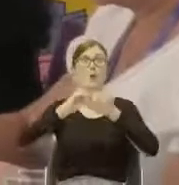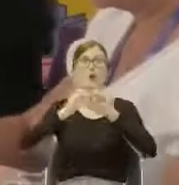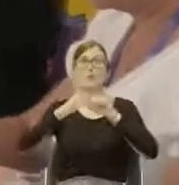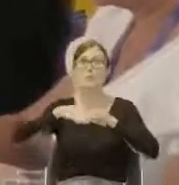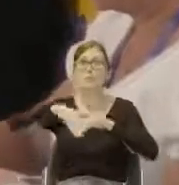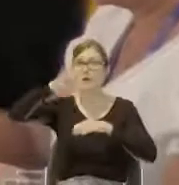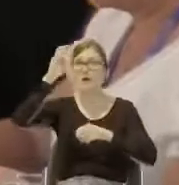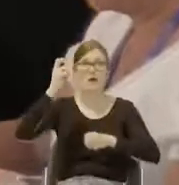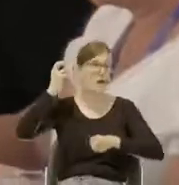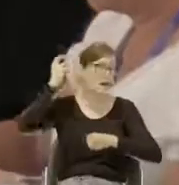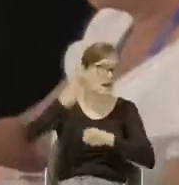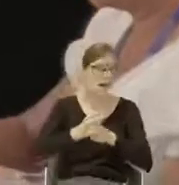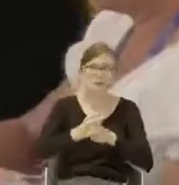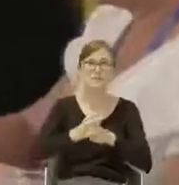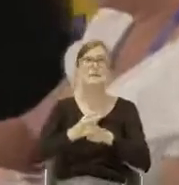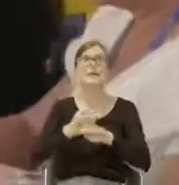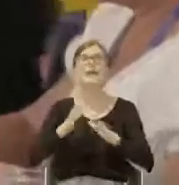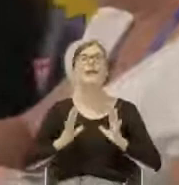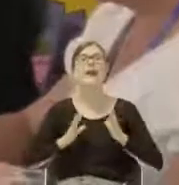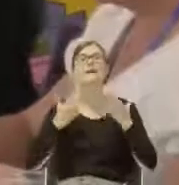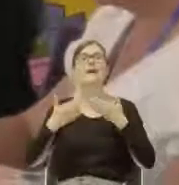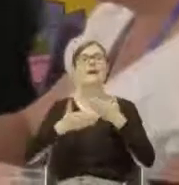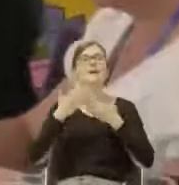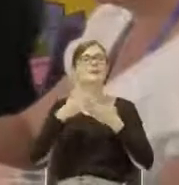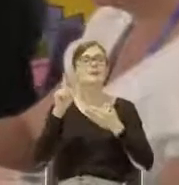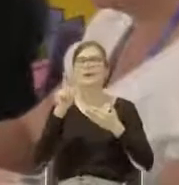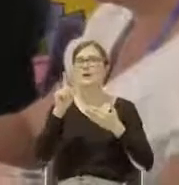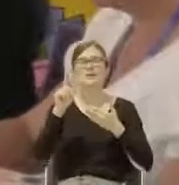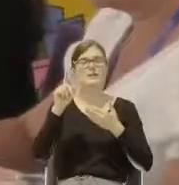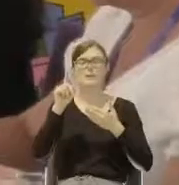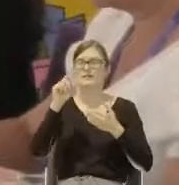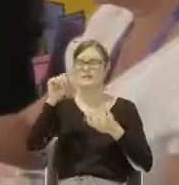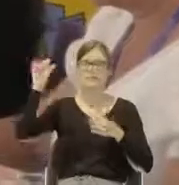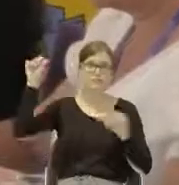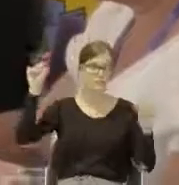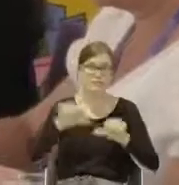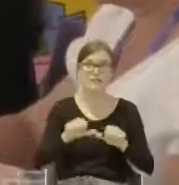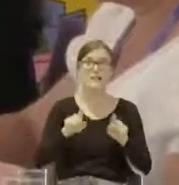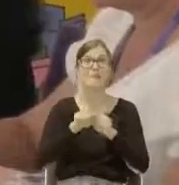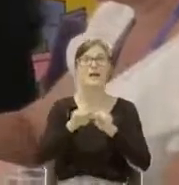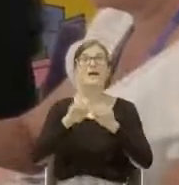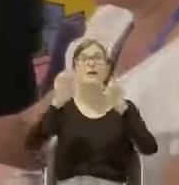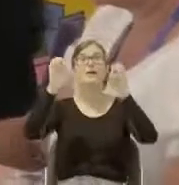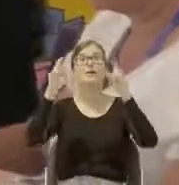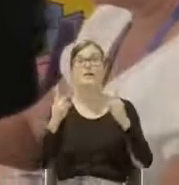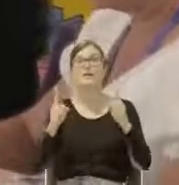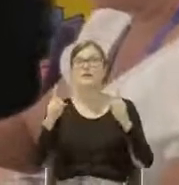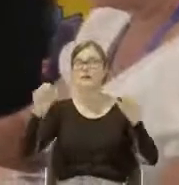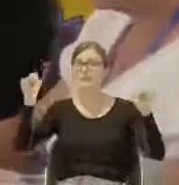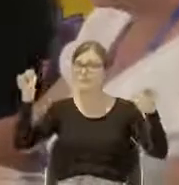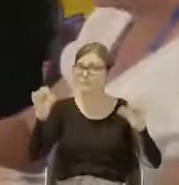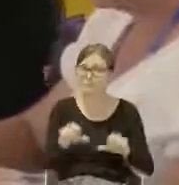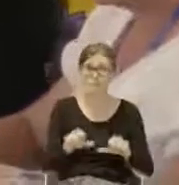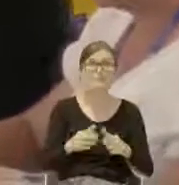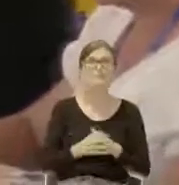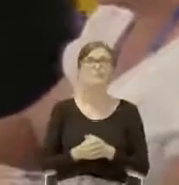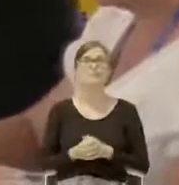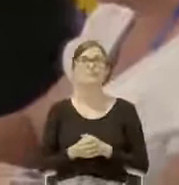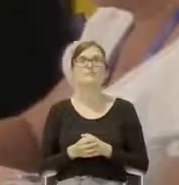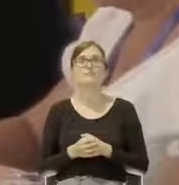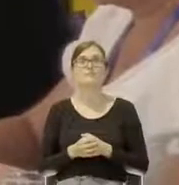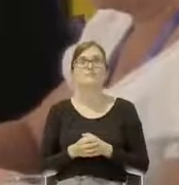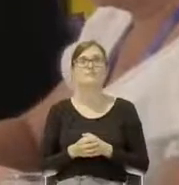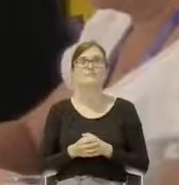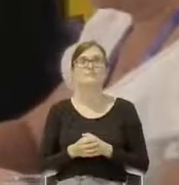vocational training to deliver quality public services everywhere, anywhere, so that we can fight